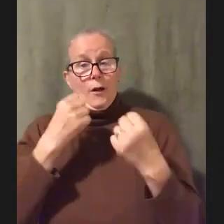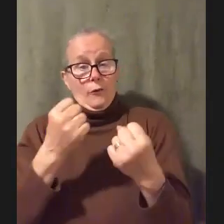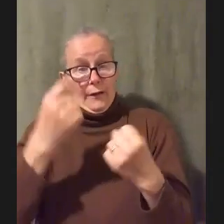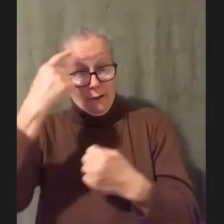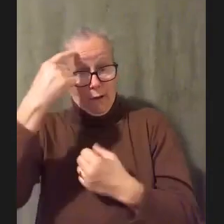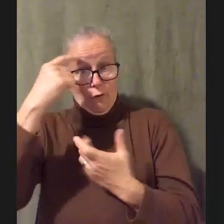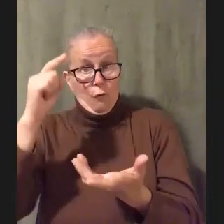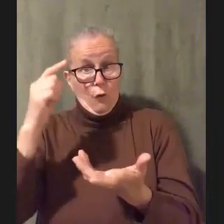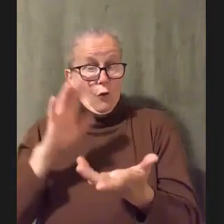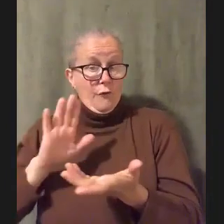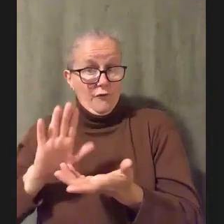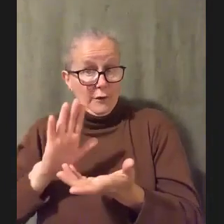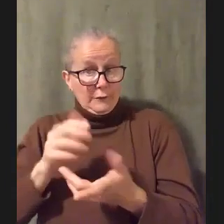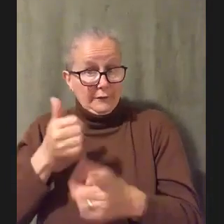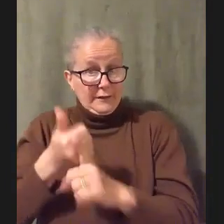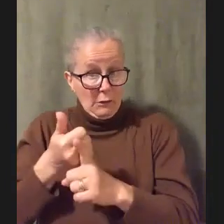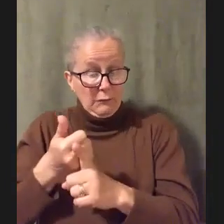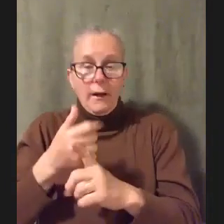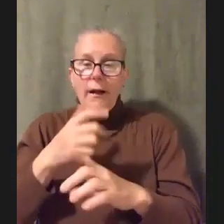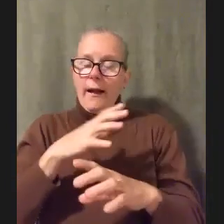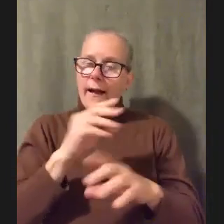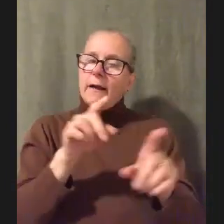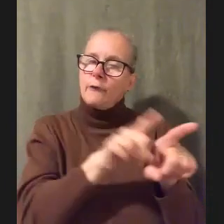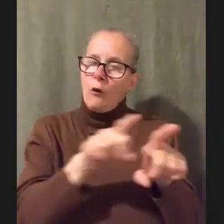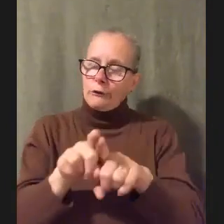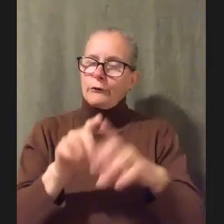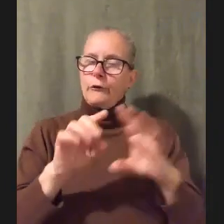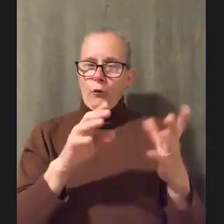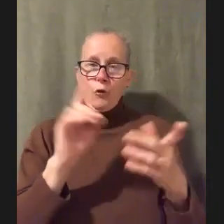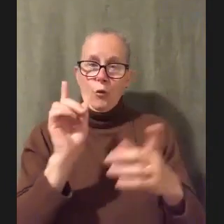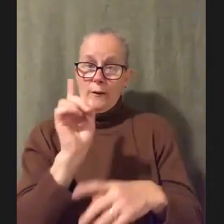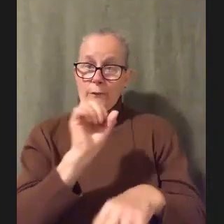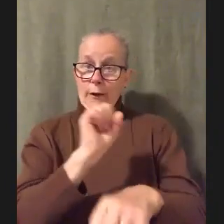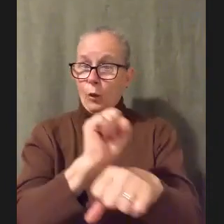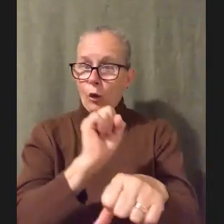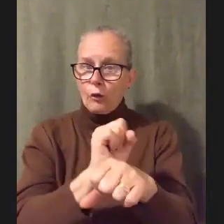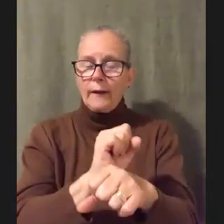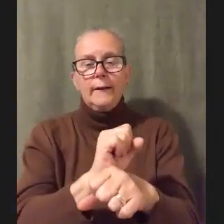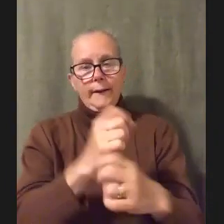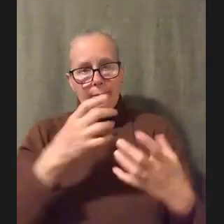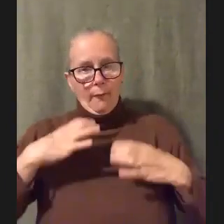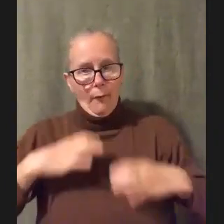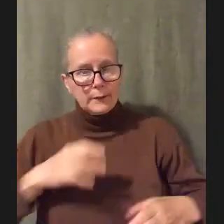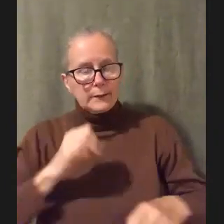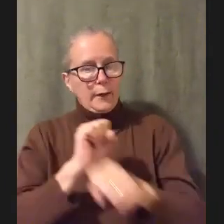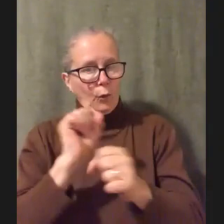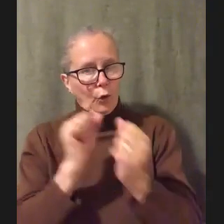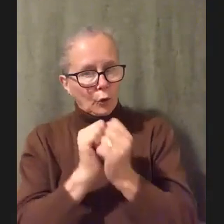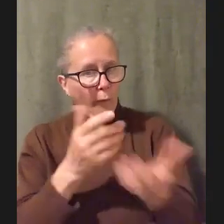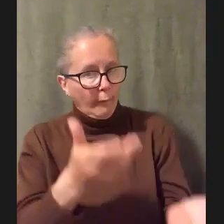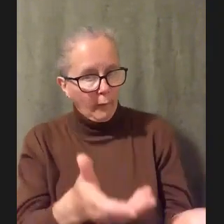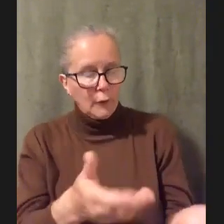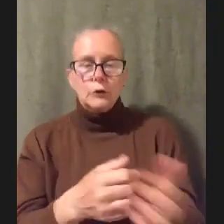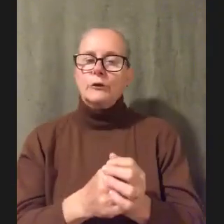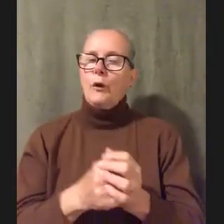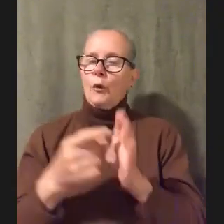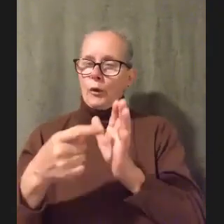own well-being and for the organization they serve and the clients of that organization. So